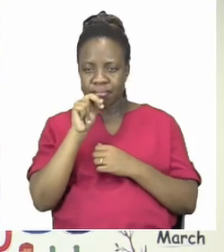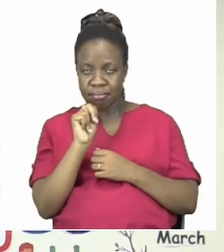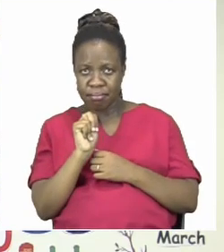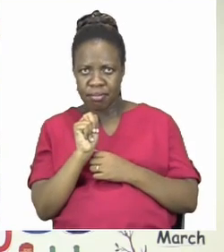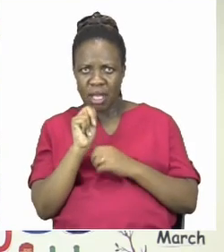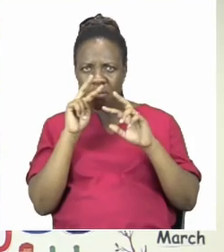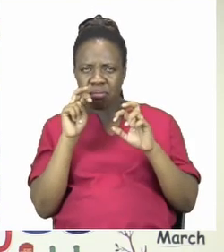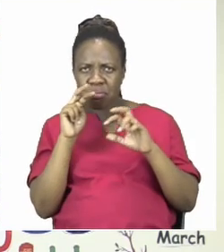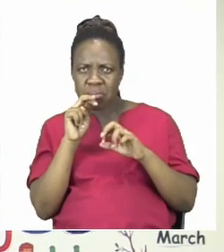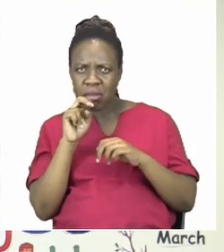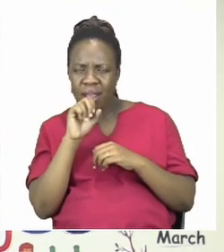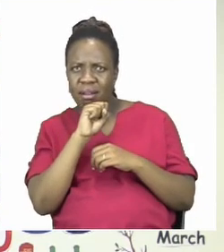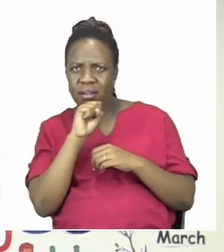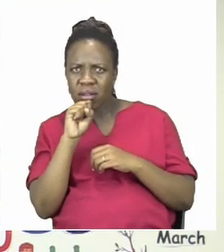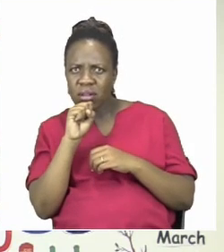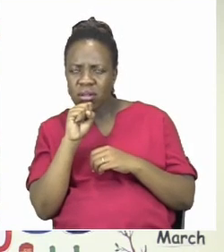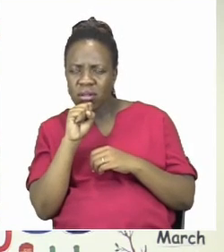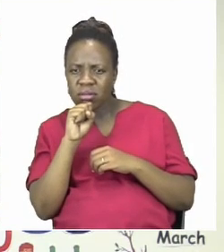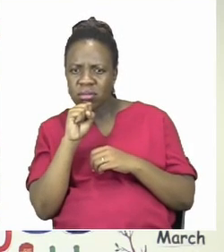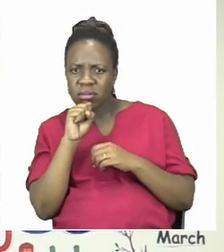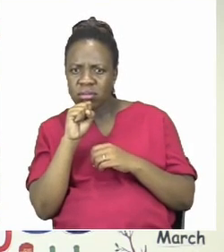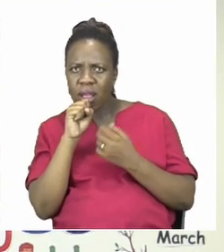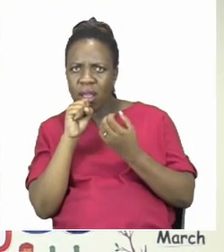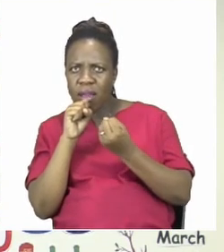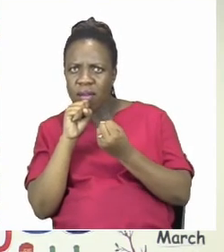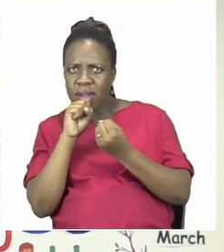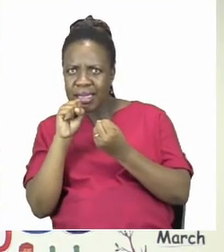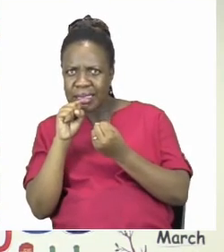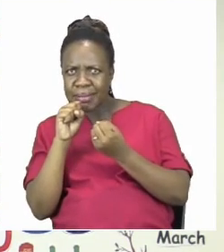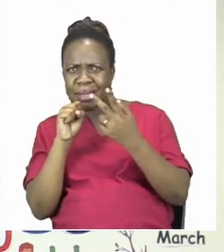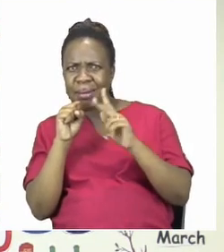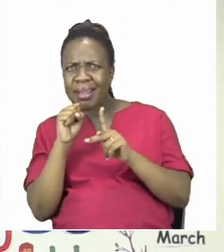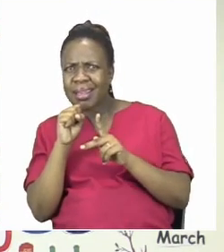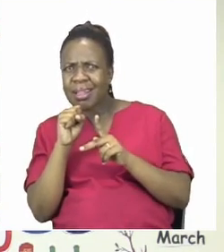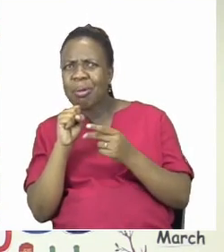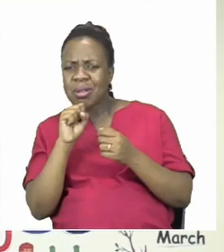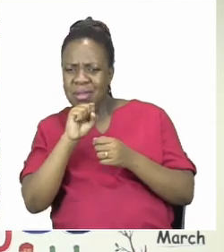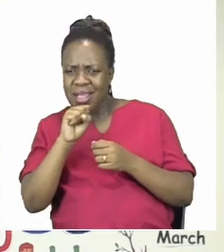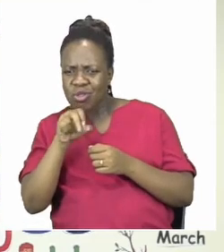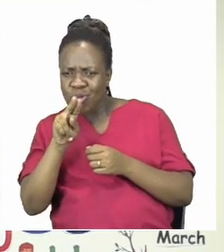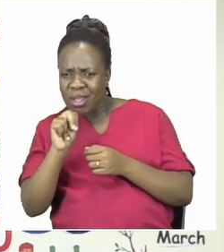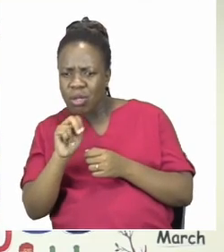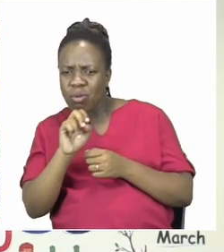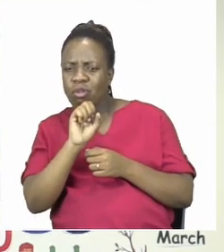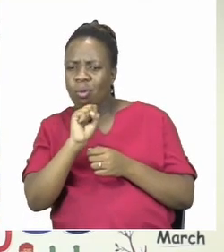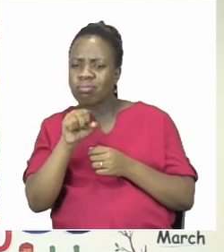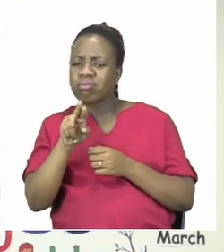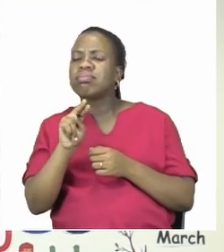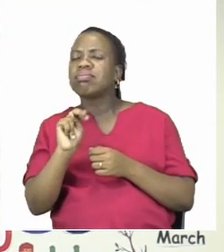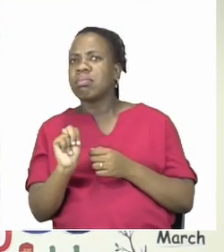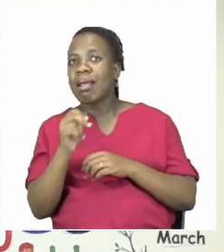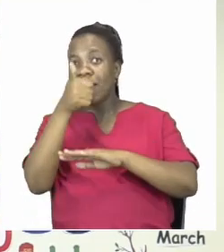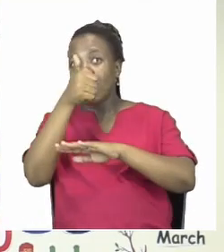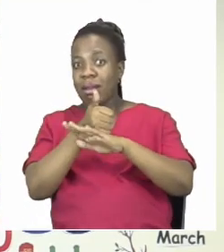search more for the letter U. There you have your letter U and N. So yay, we found